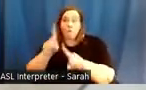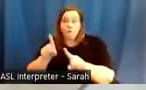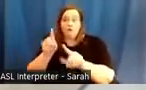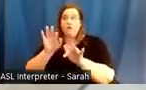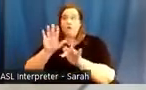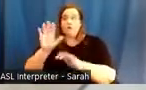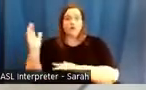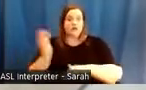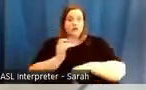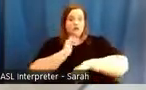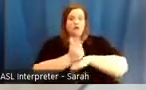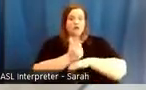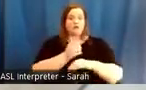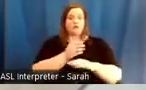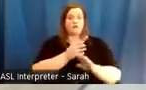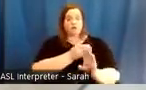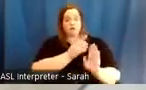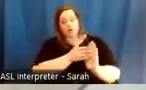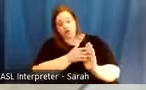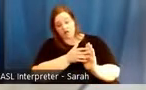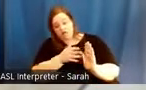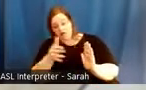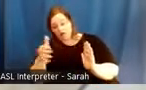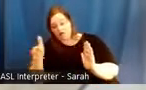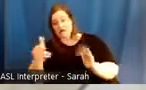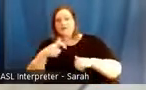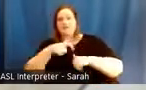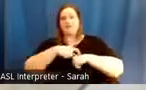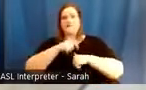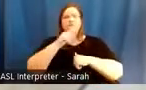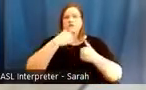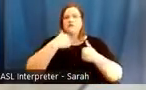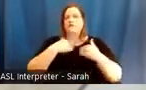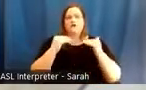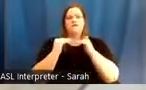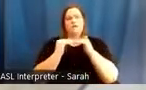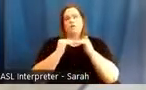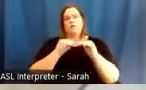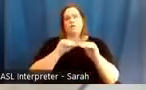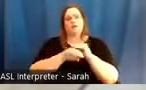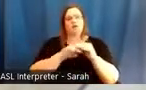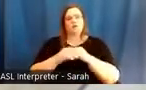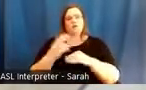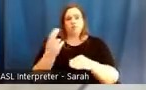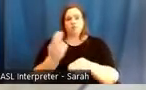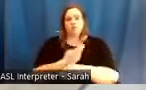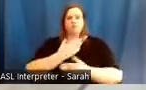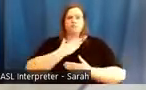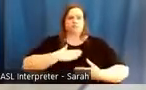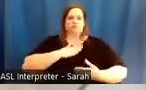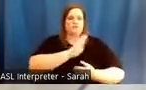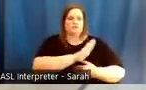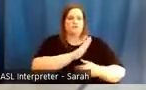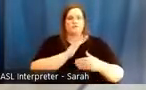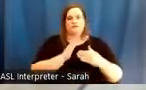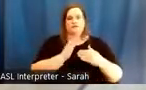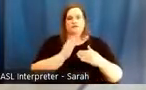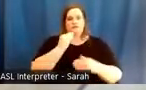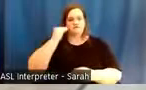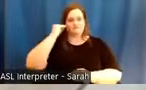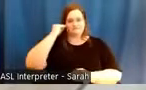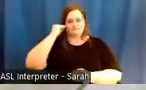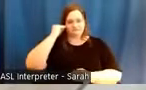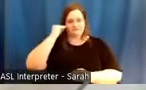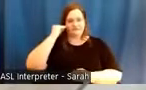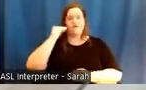that for all of that time, the individual did not have equal access and use and enjoyment of his unit. We also work